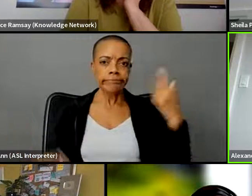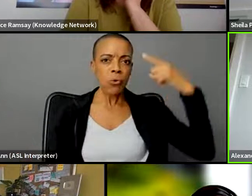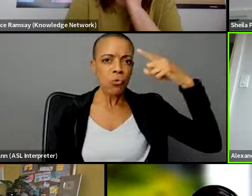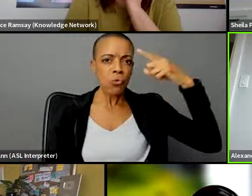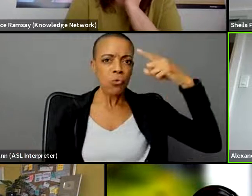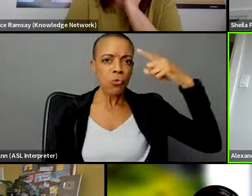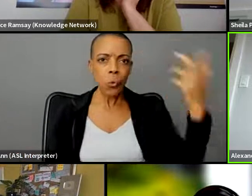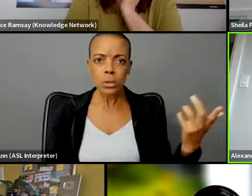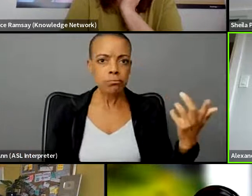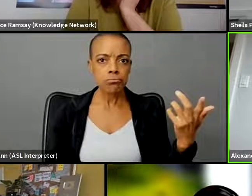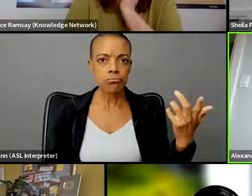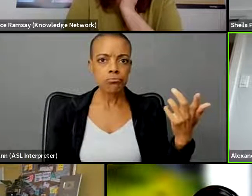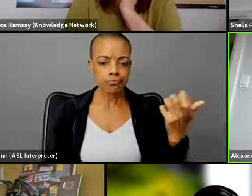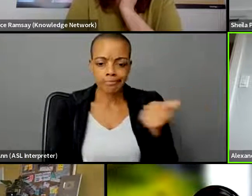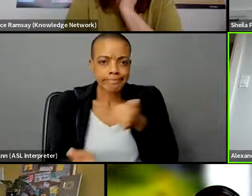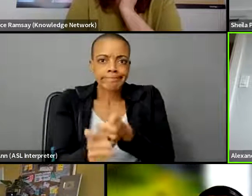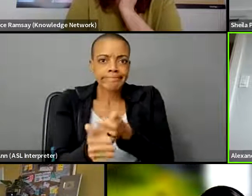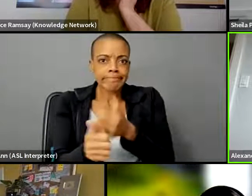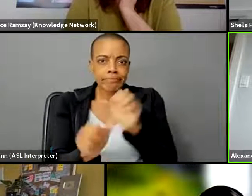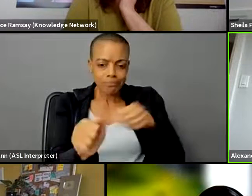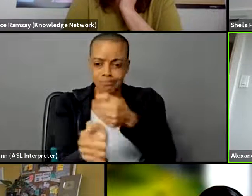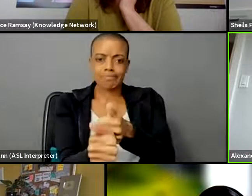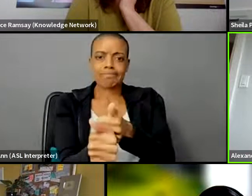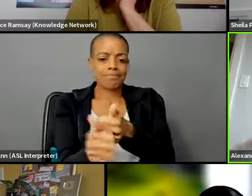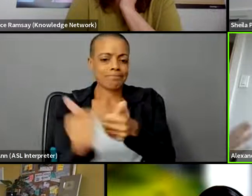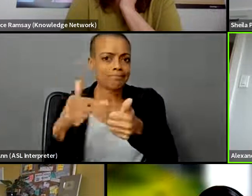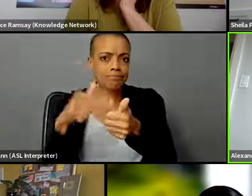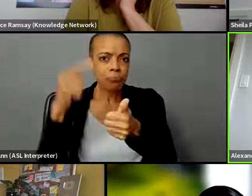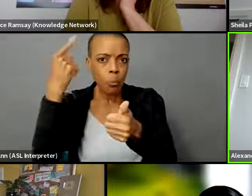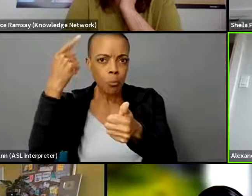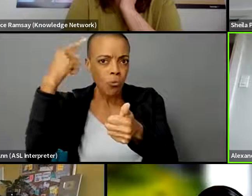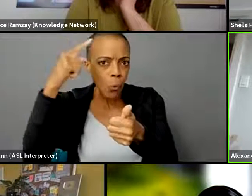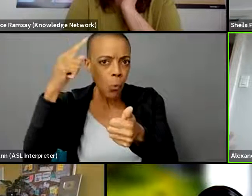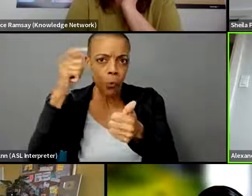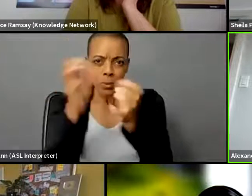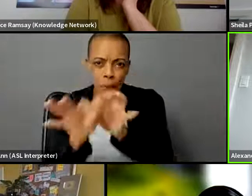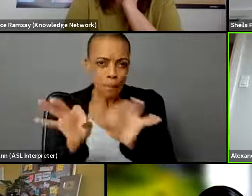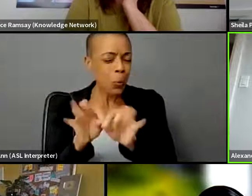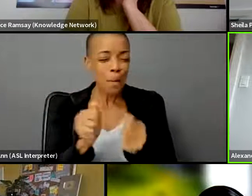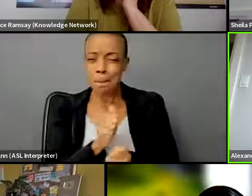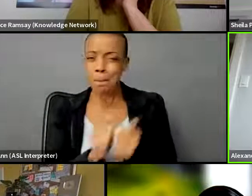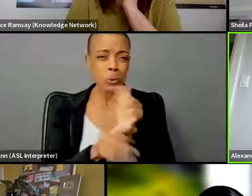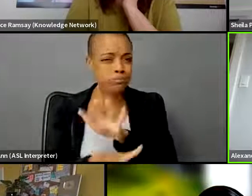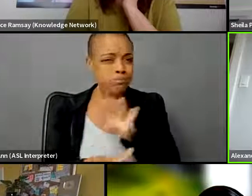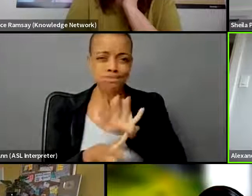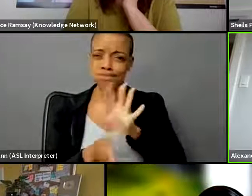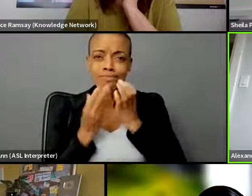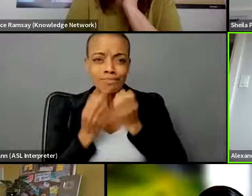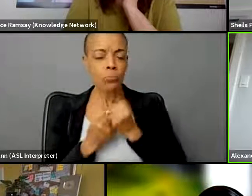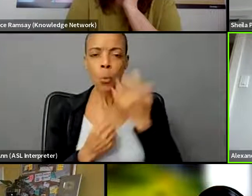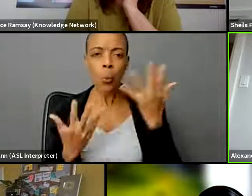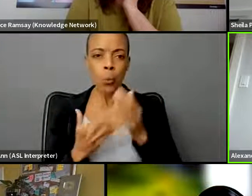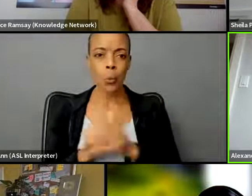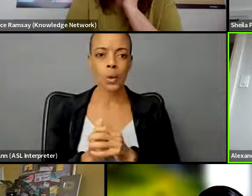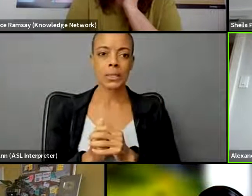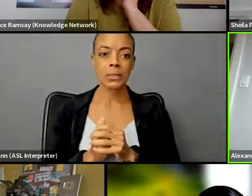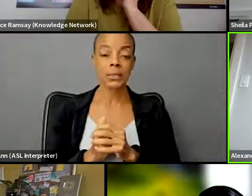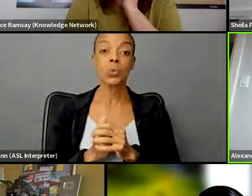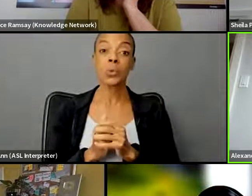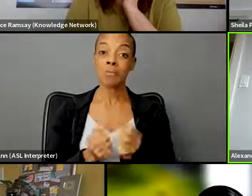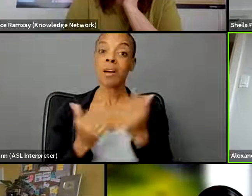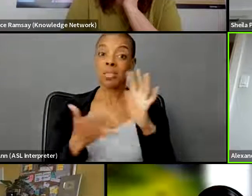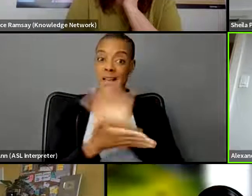it about your project that matters most? We get a lot of projects that are about deeply important subjects.